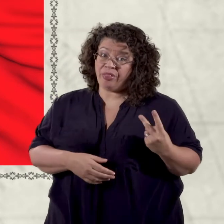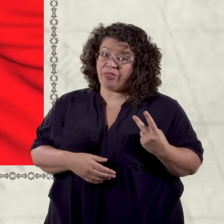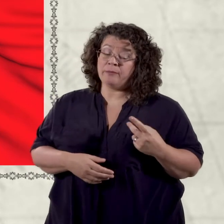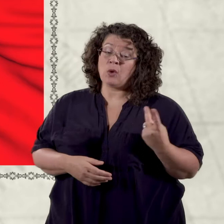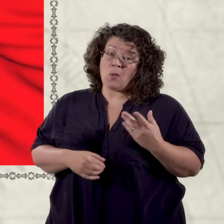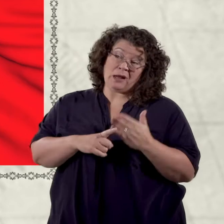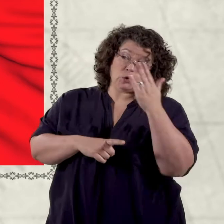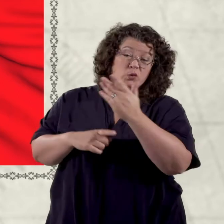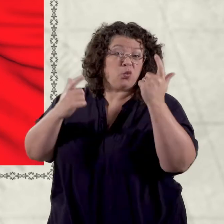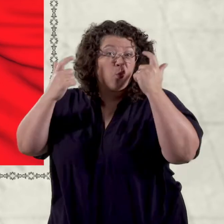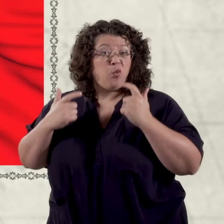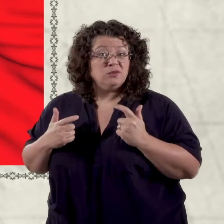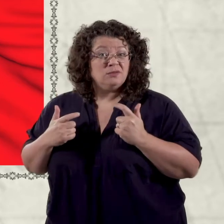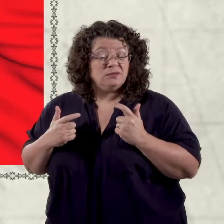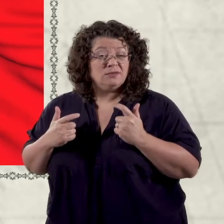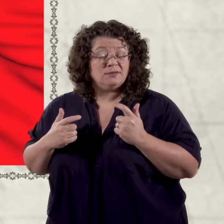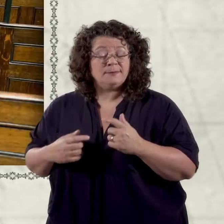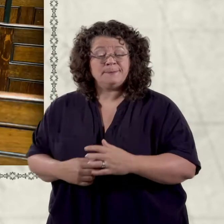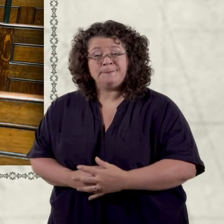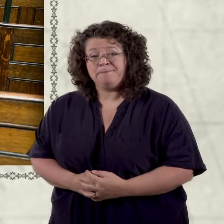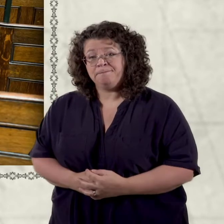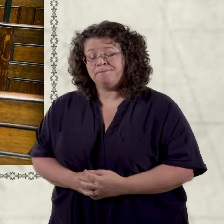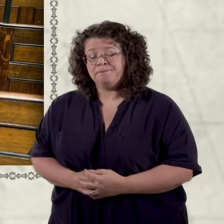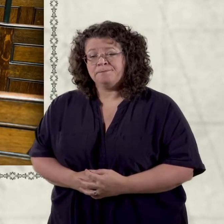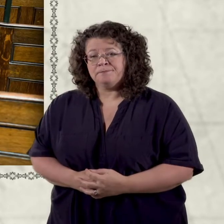We had to go to court.